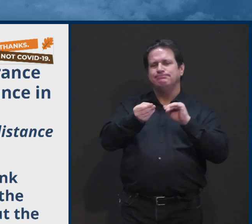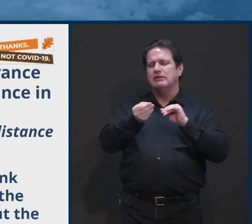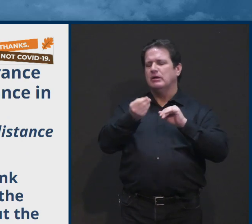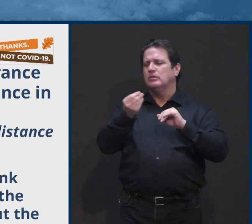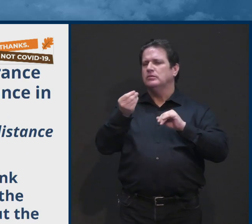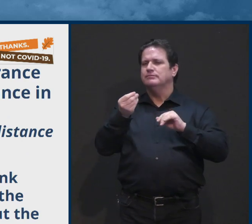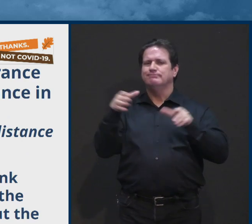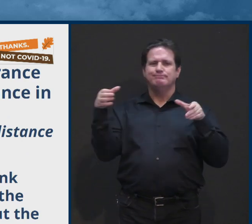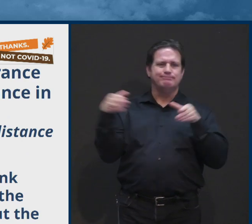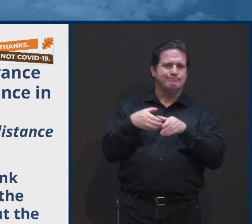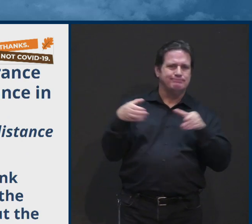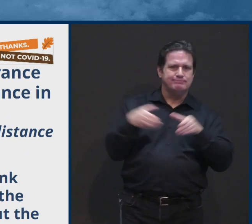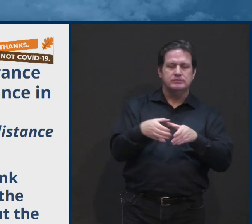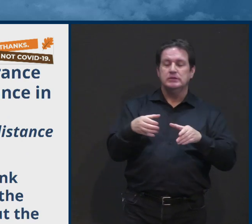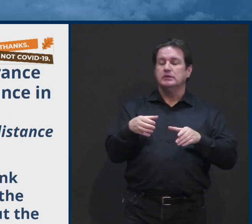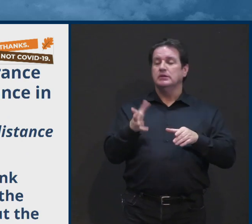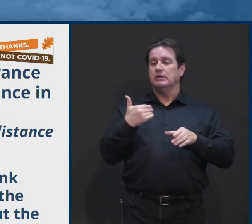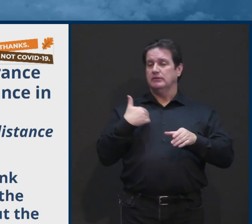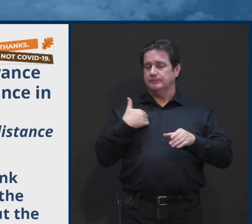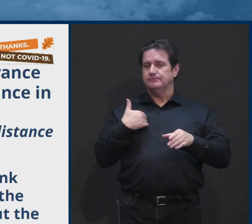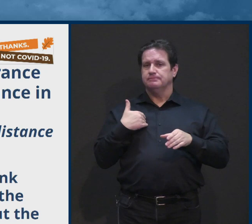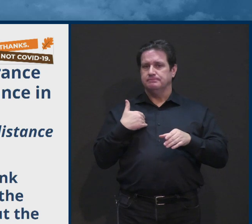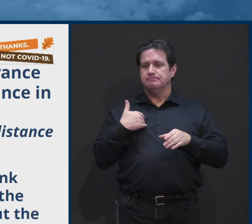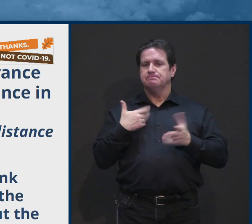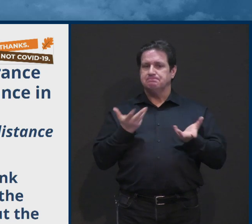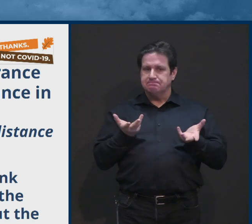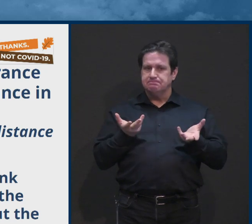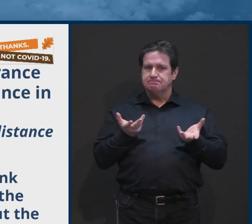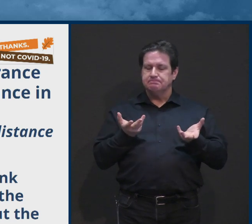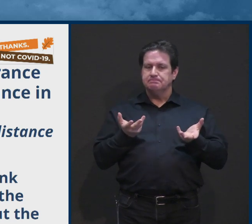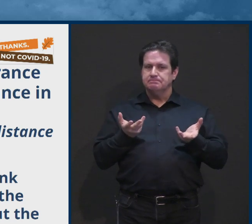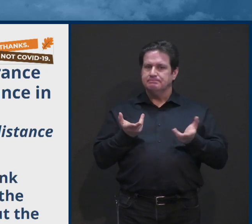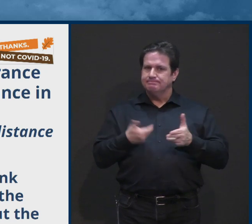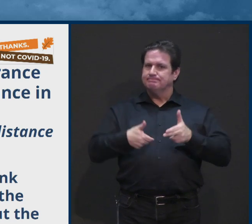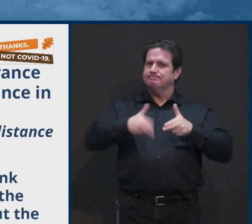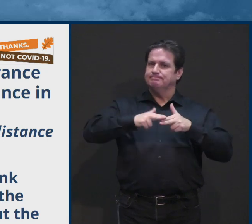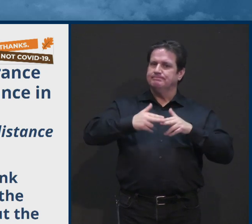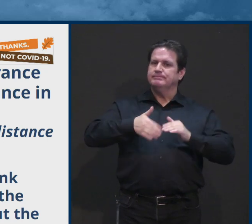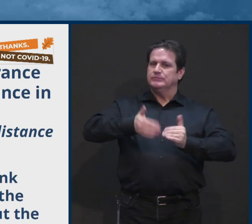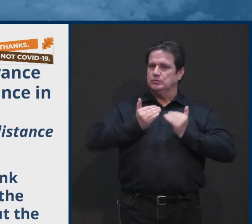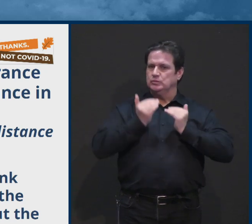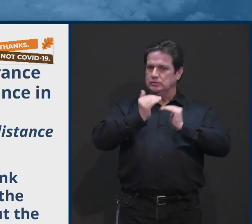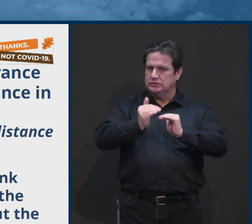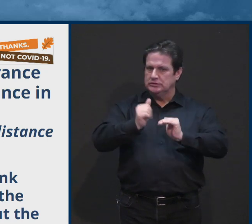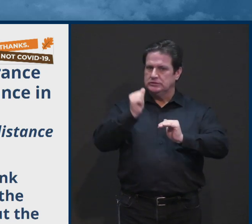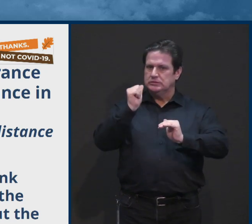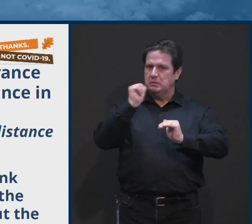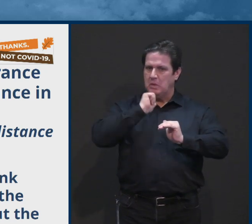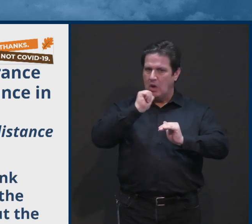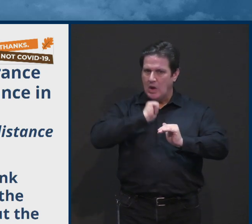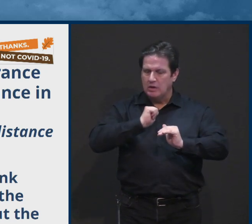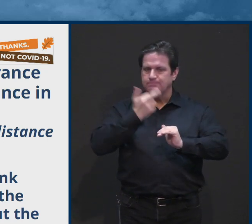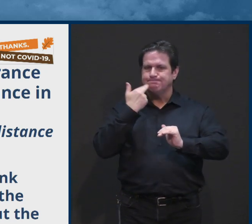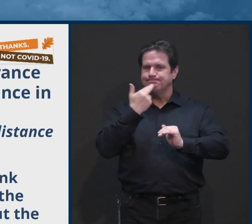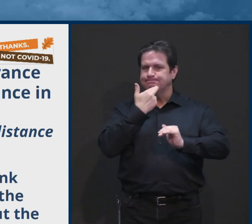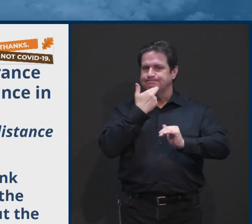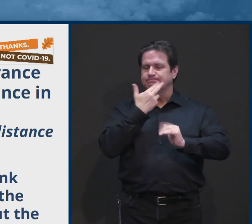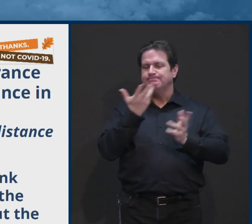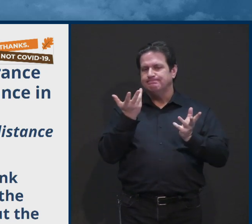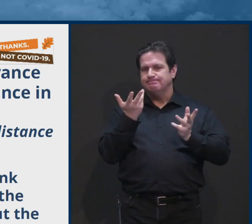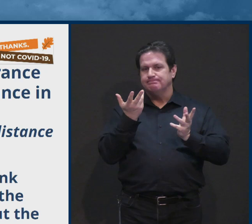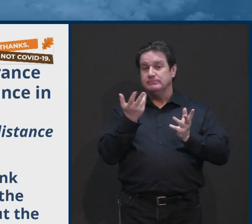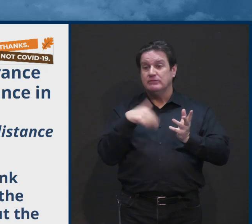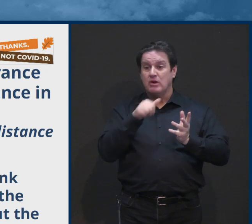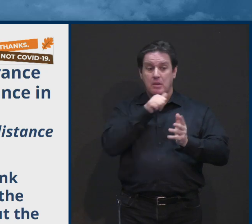our state. We have increased restrictions on bars and restaurants, only 2 people sitting at